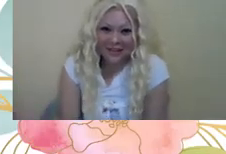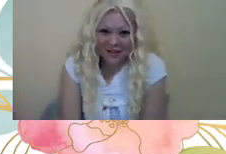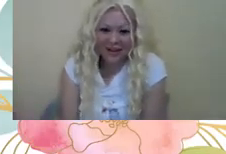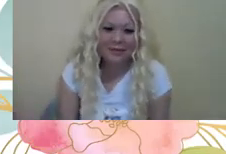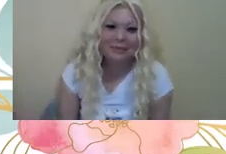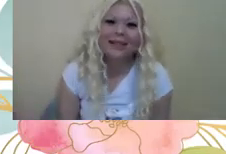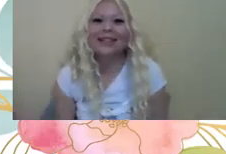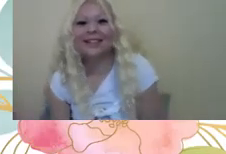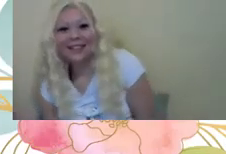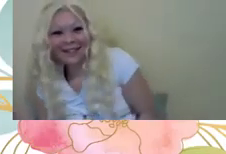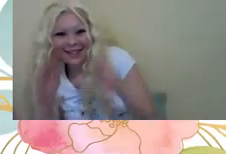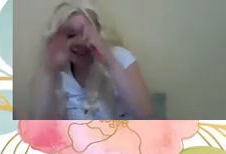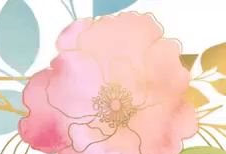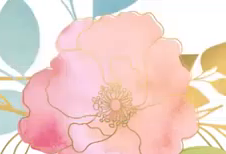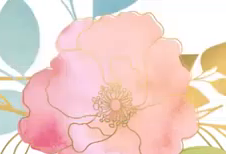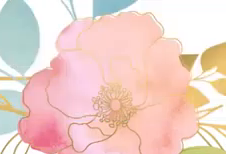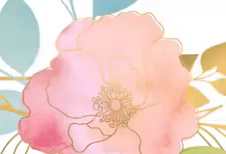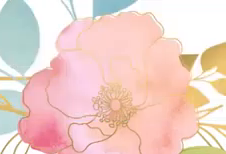and thank you for showing up.